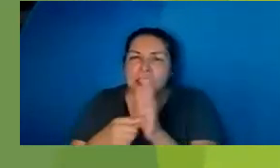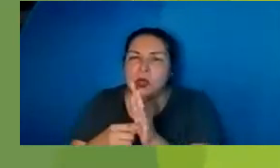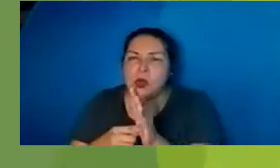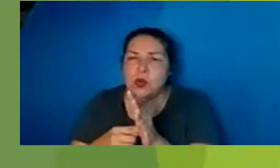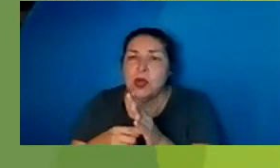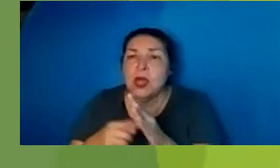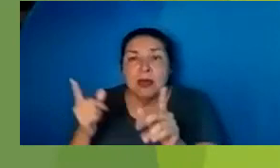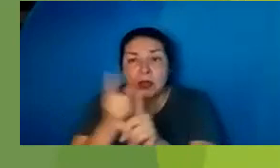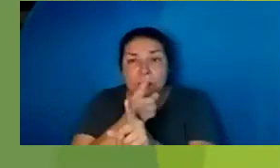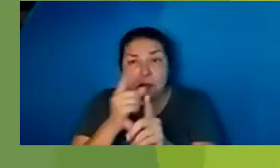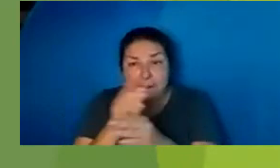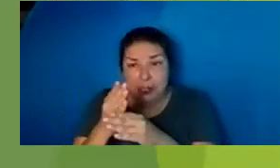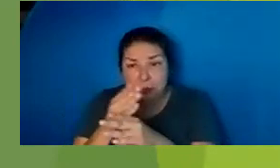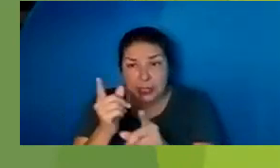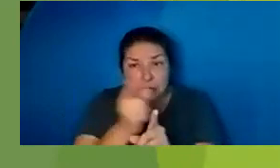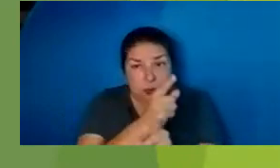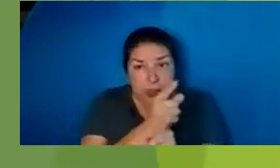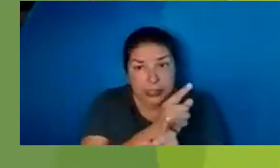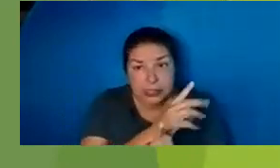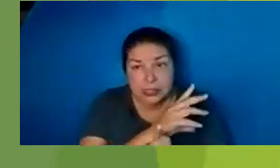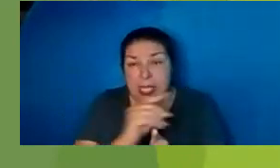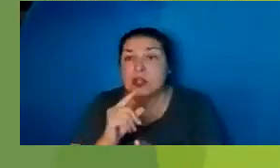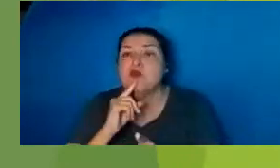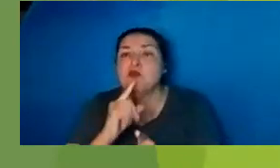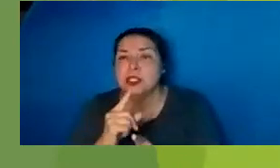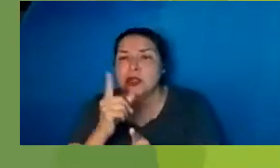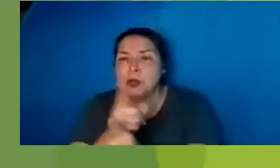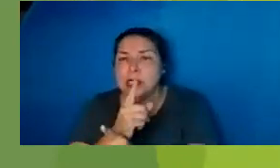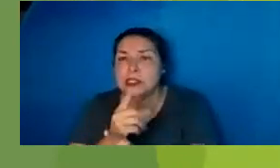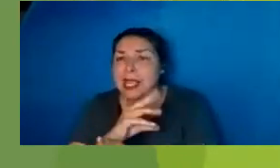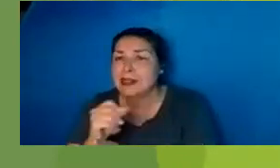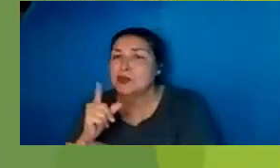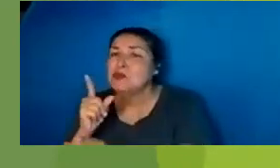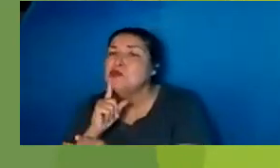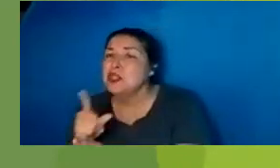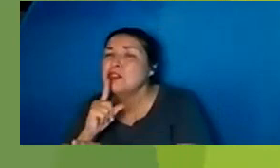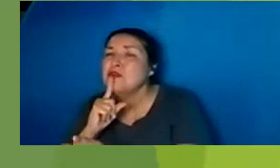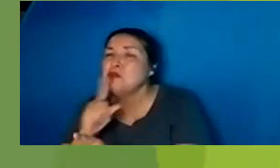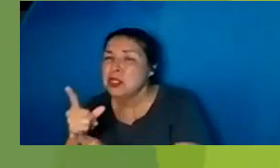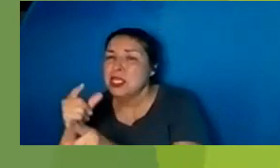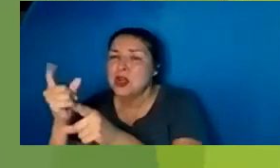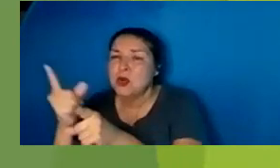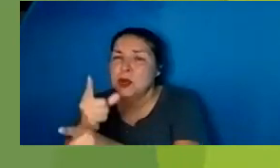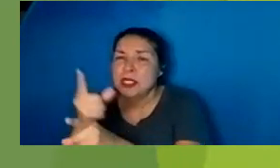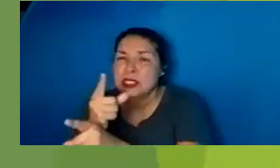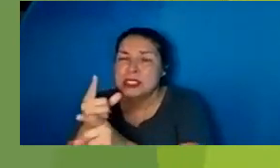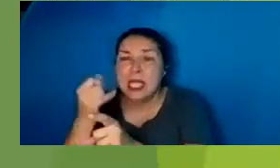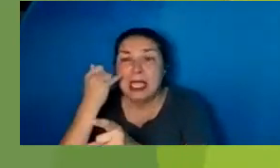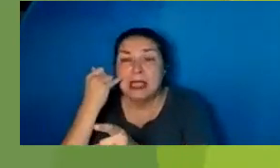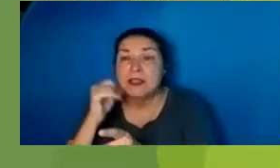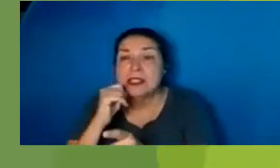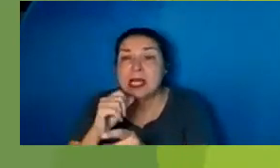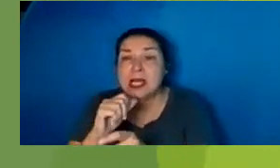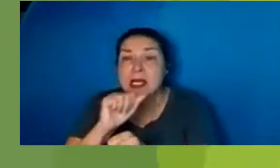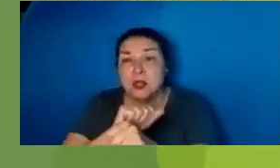righteous and the really righteous, and the really, really righteous, if it's not according to the works of the